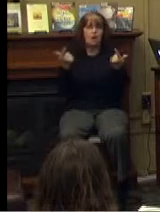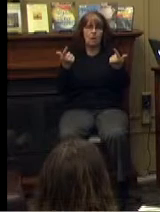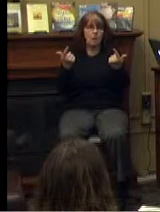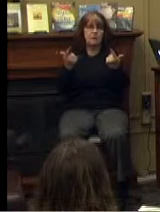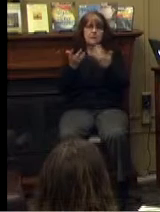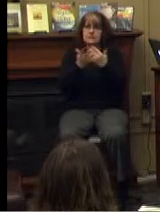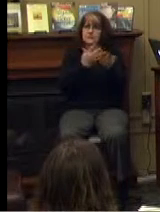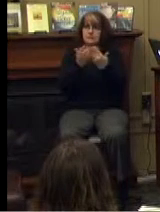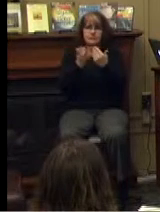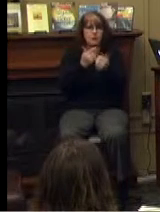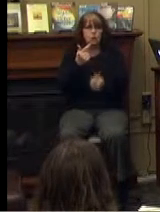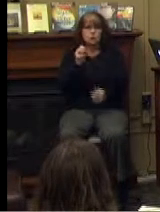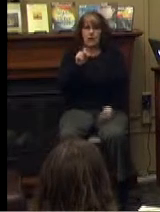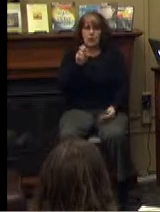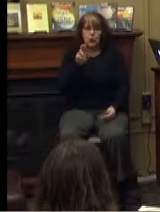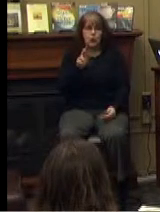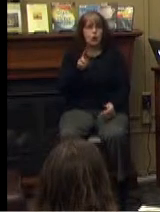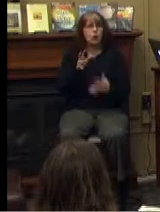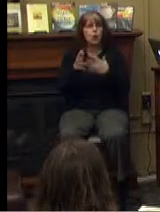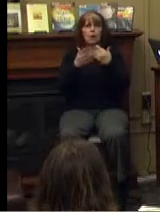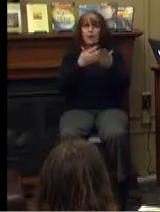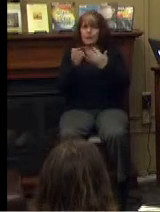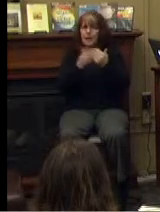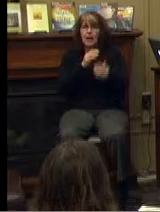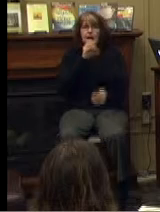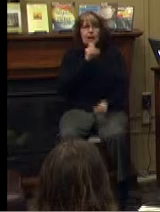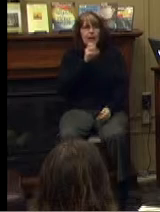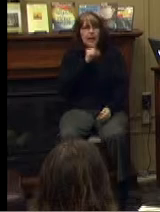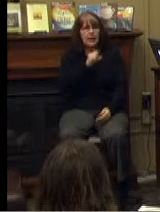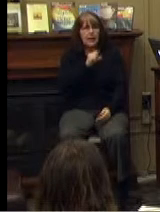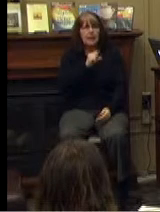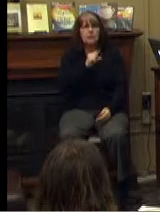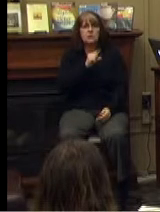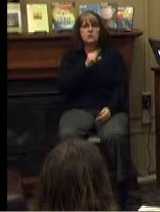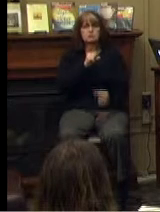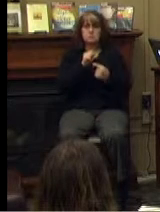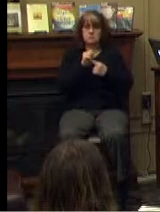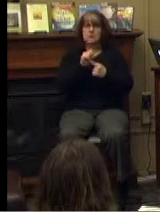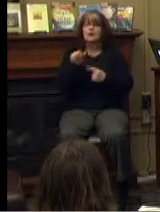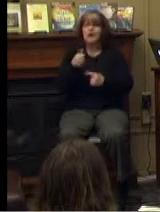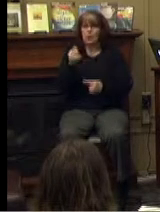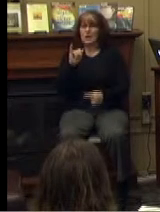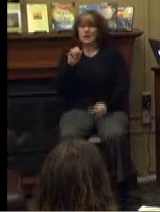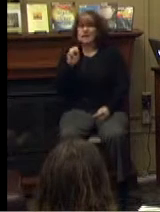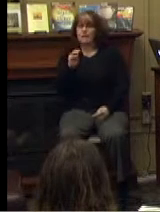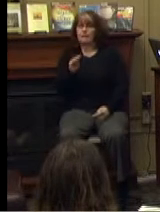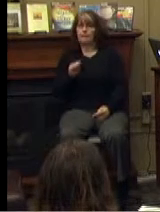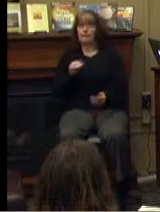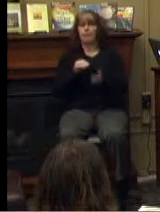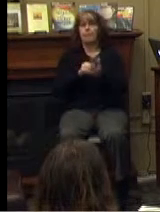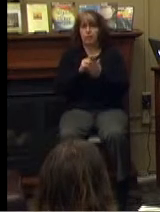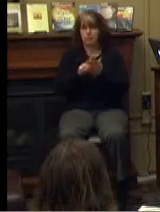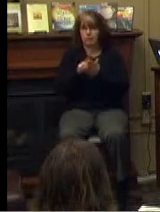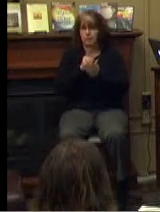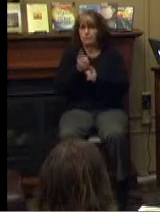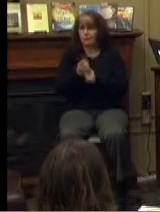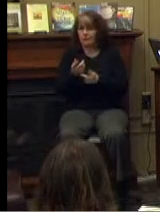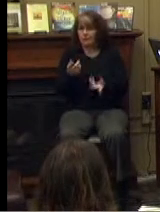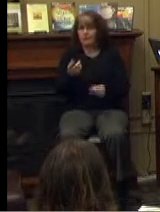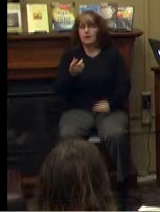to their gender, regardless to their age, because that's another ism, right? Regardless to their